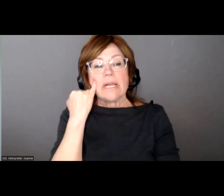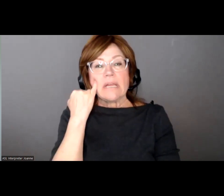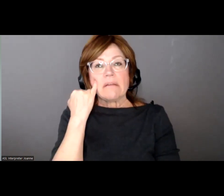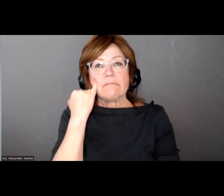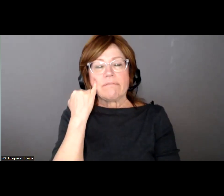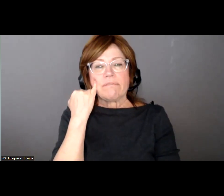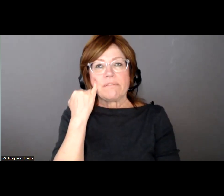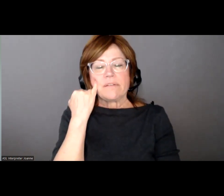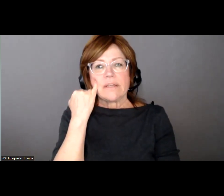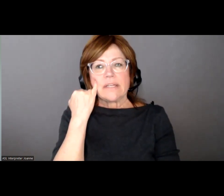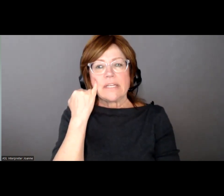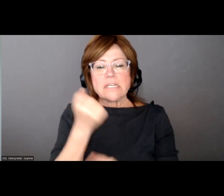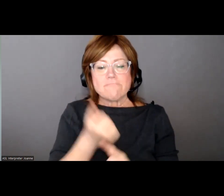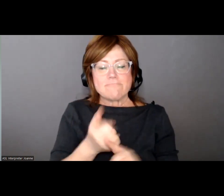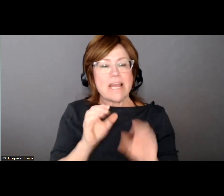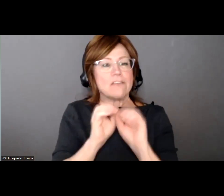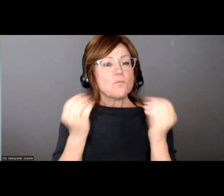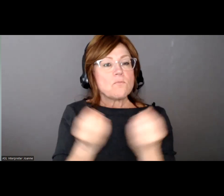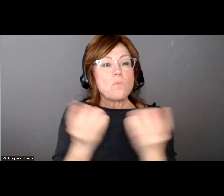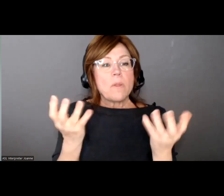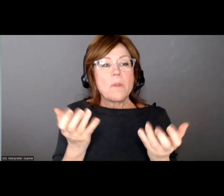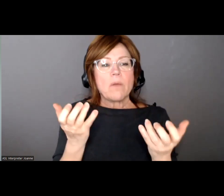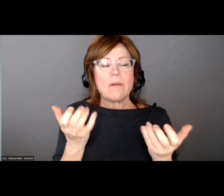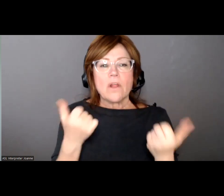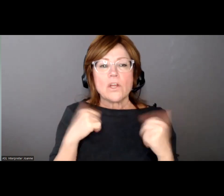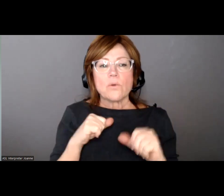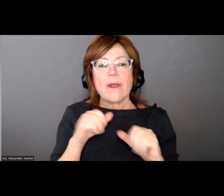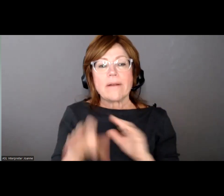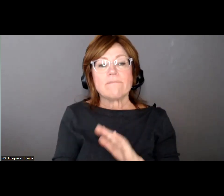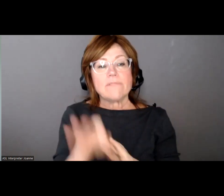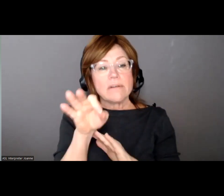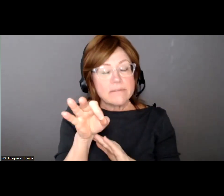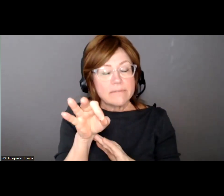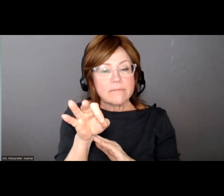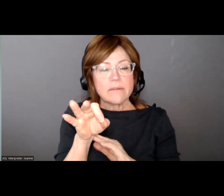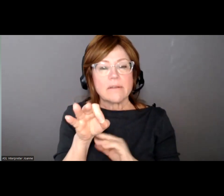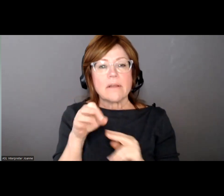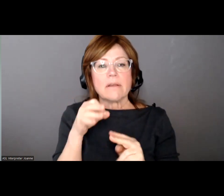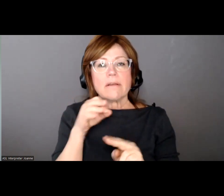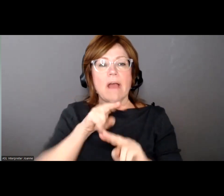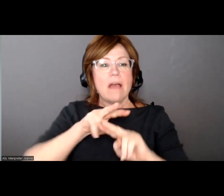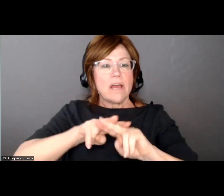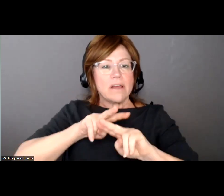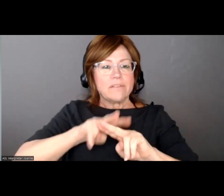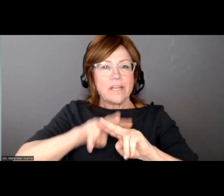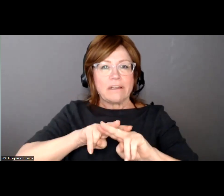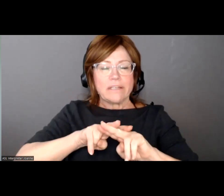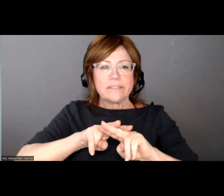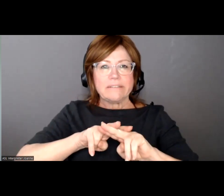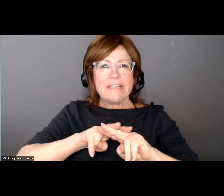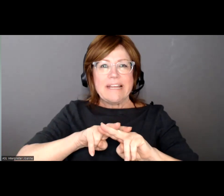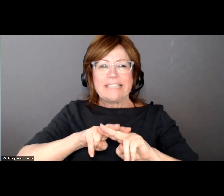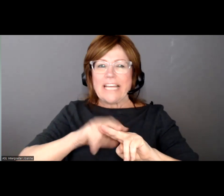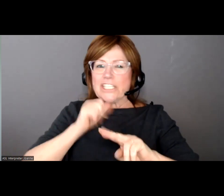and stuff like that, you want to try to find the hashtags that have a little bit less traffic in it. Yeah,